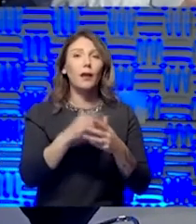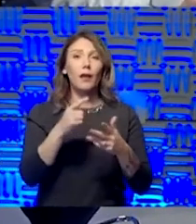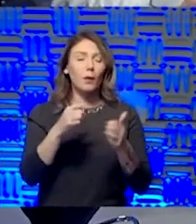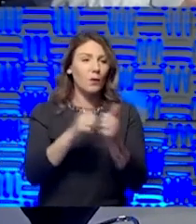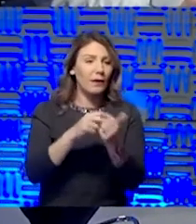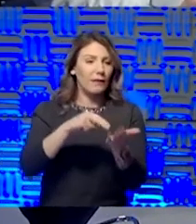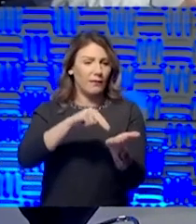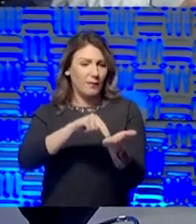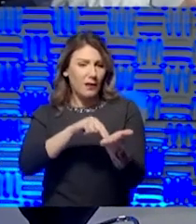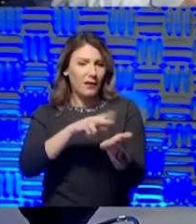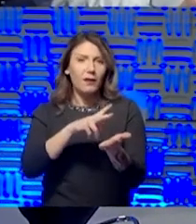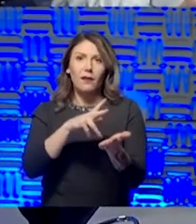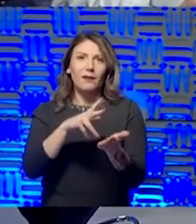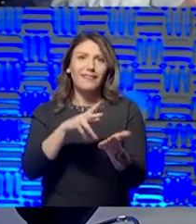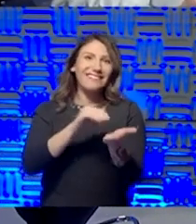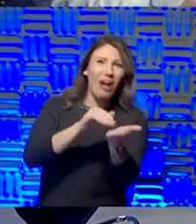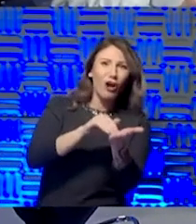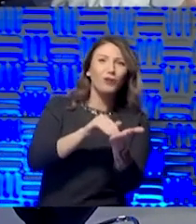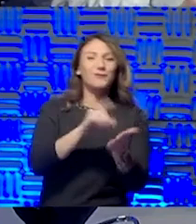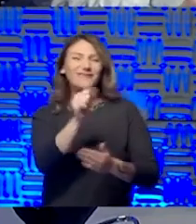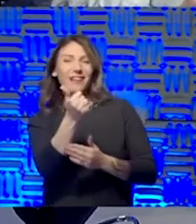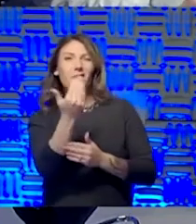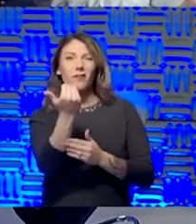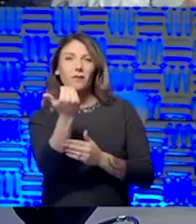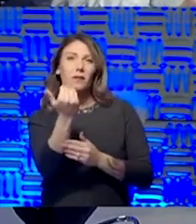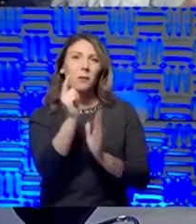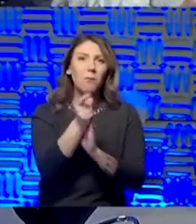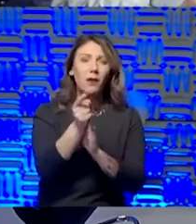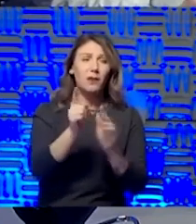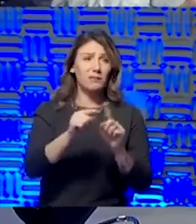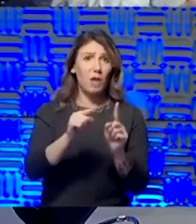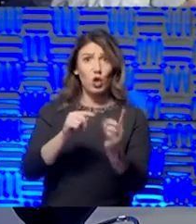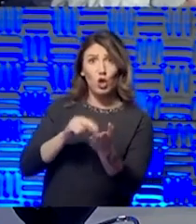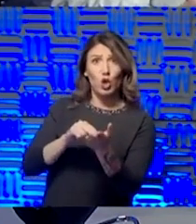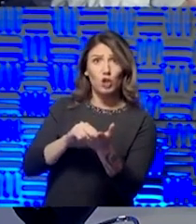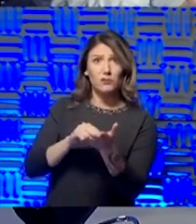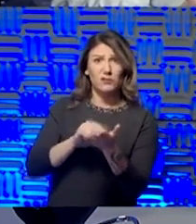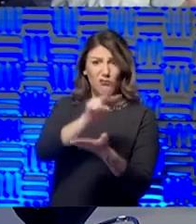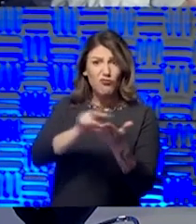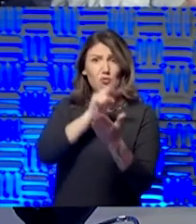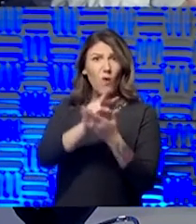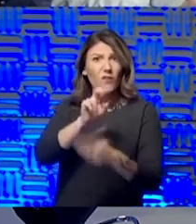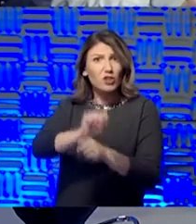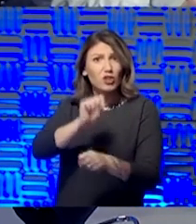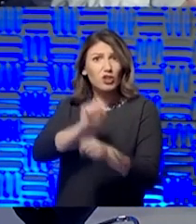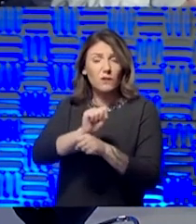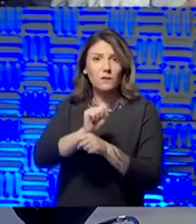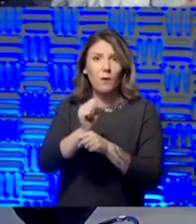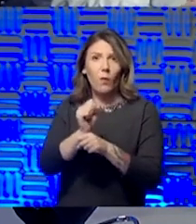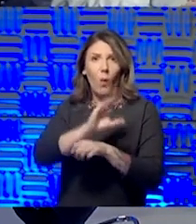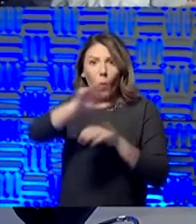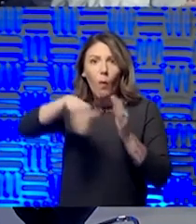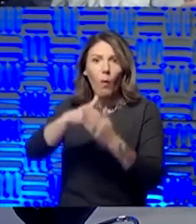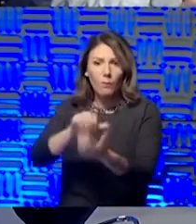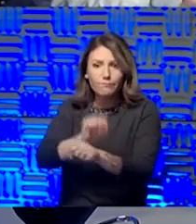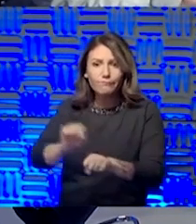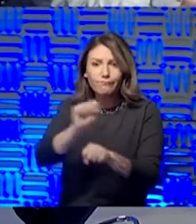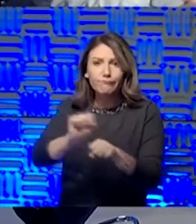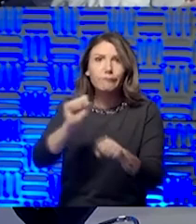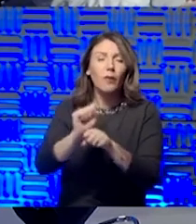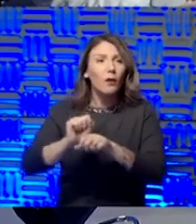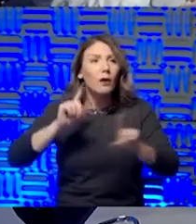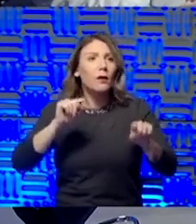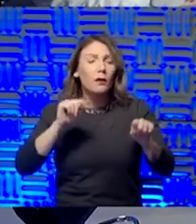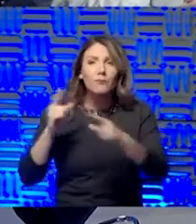10, 15 minutes, but the nurses were in these rooms for 12-hour shifts, you know, and basically almost the entire shift, except if they were running to get